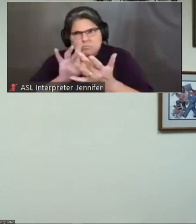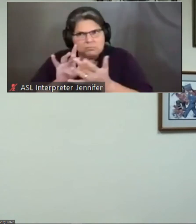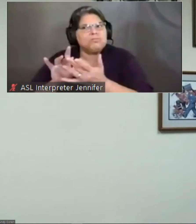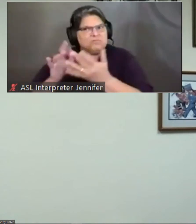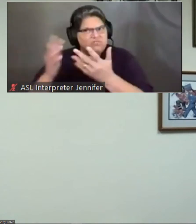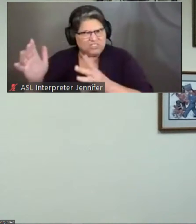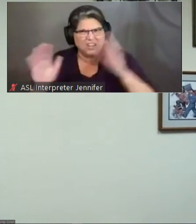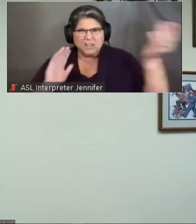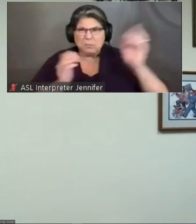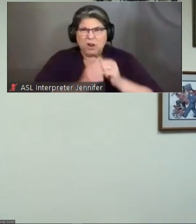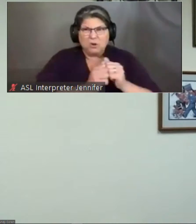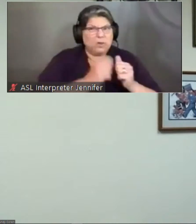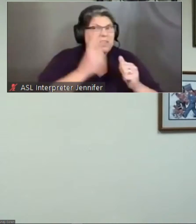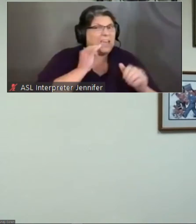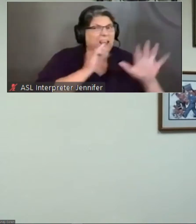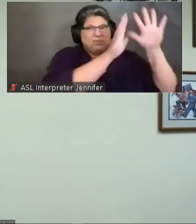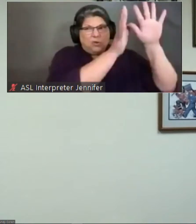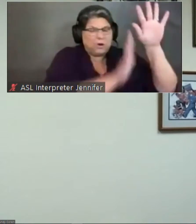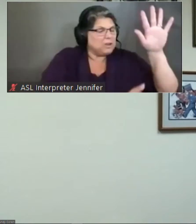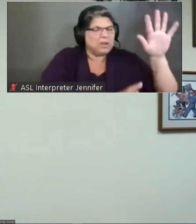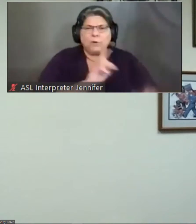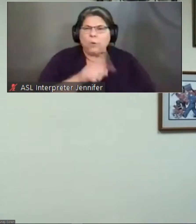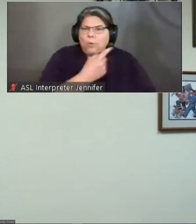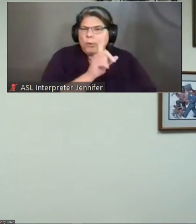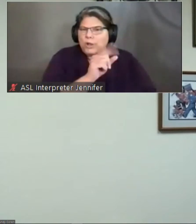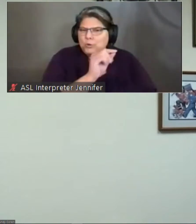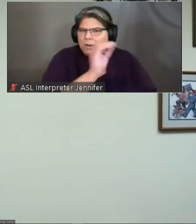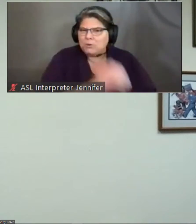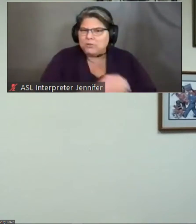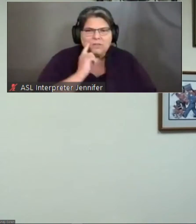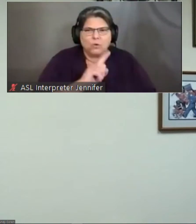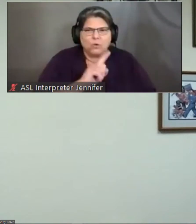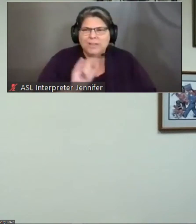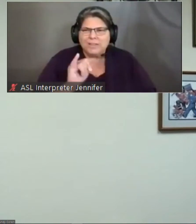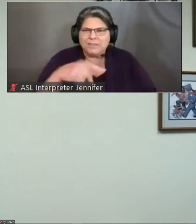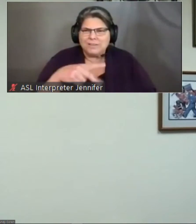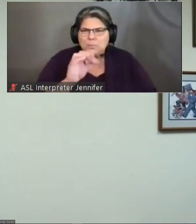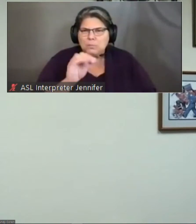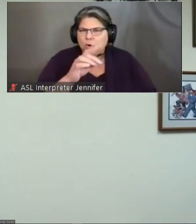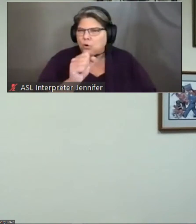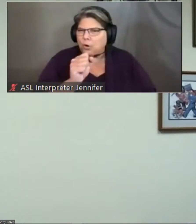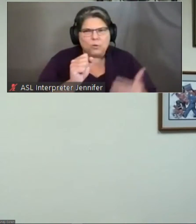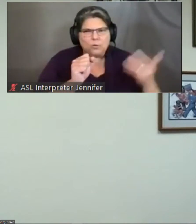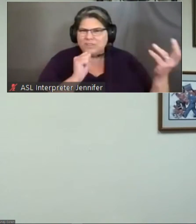has vaccinated 20% in those zip codes.